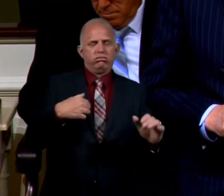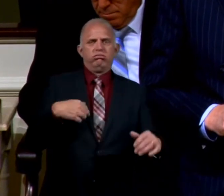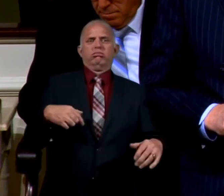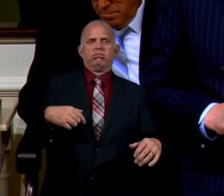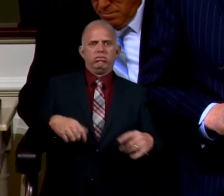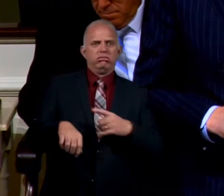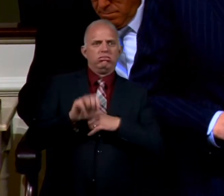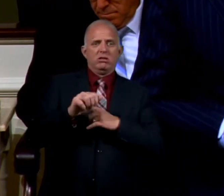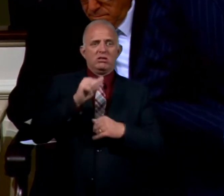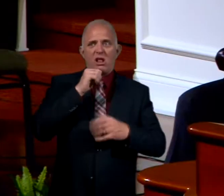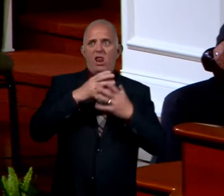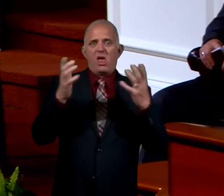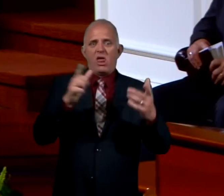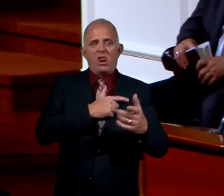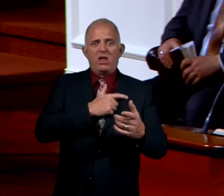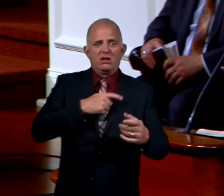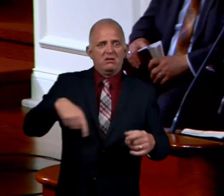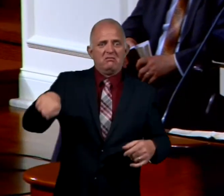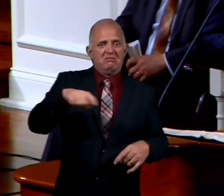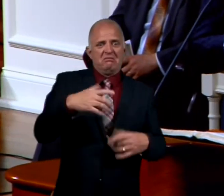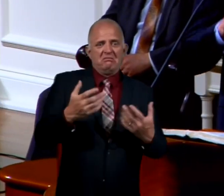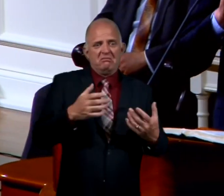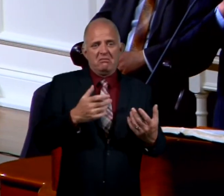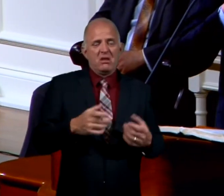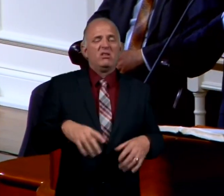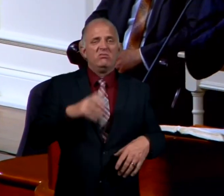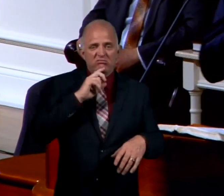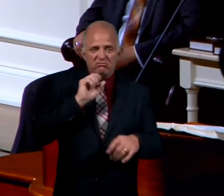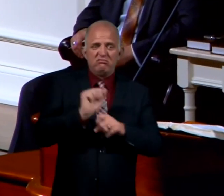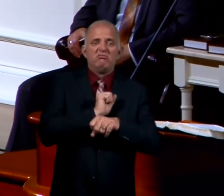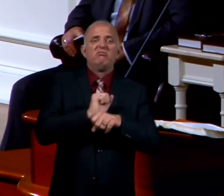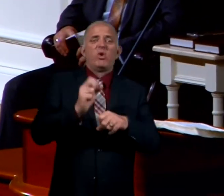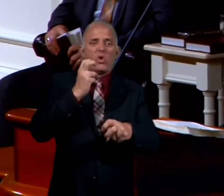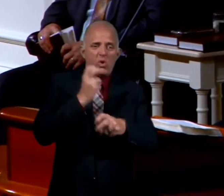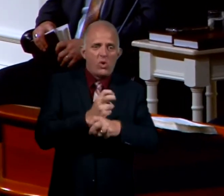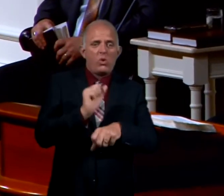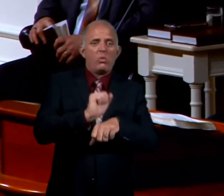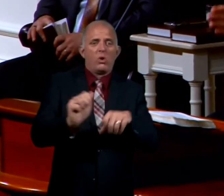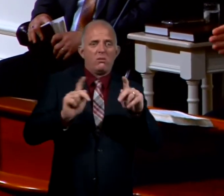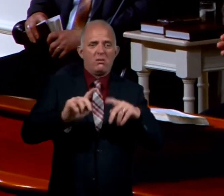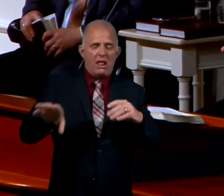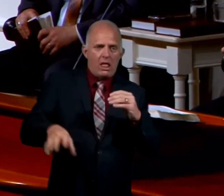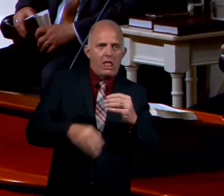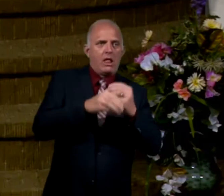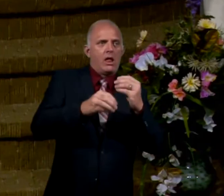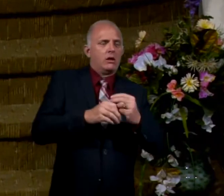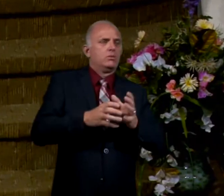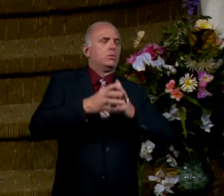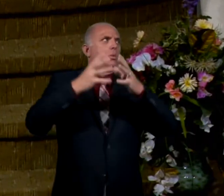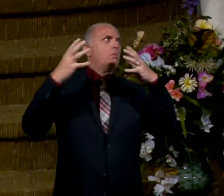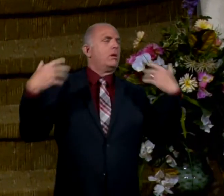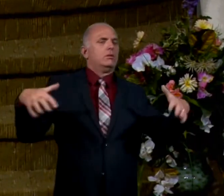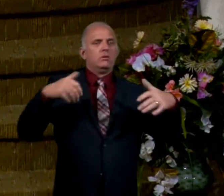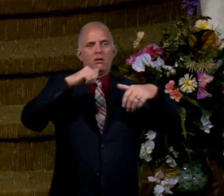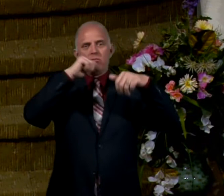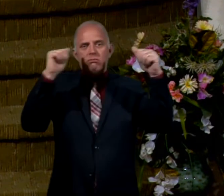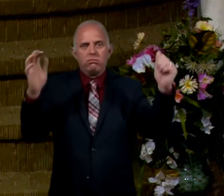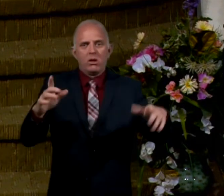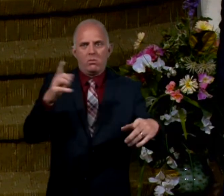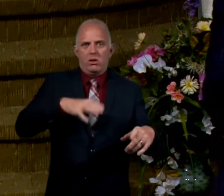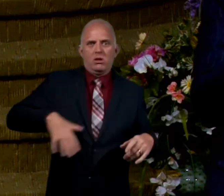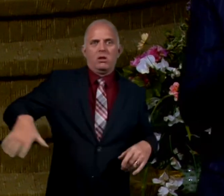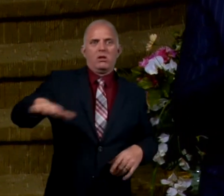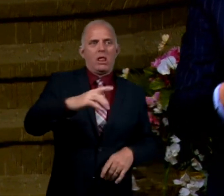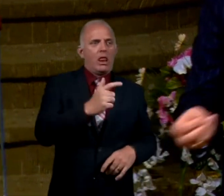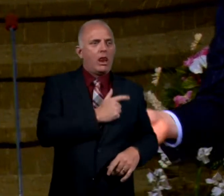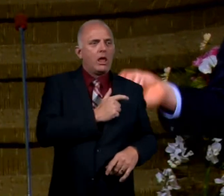people. And hardworking people, they add so much blessing to their institution. Lazy people